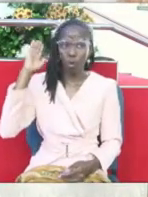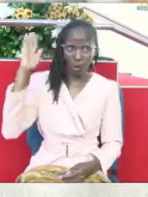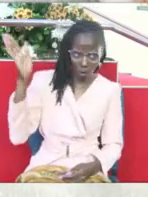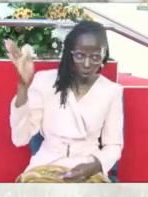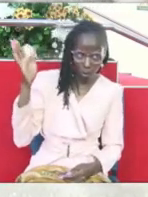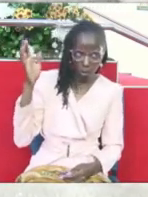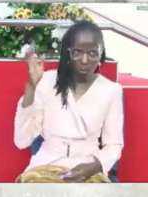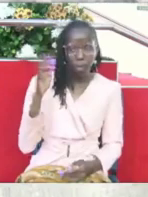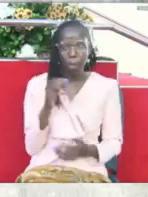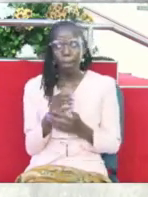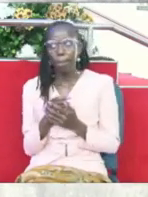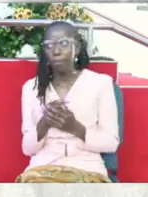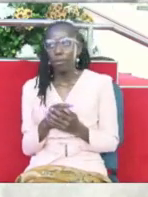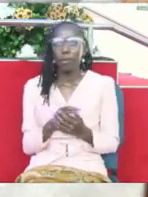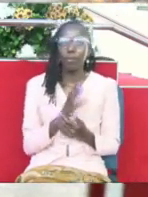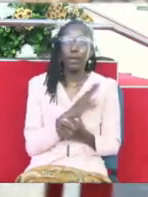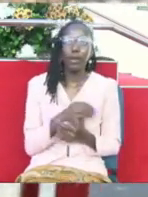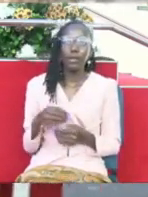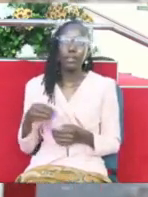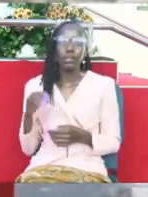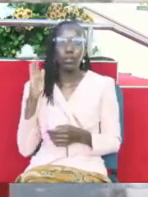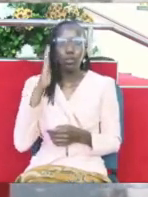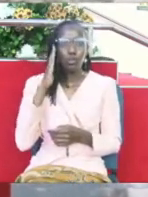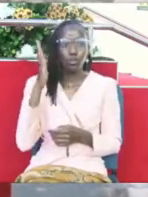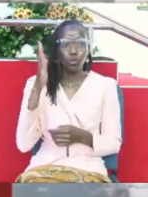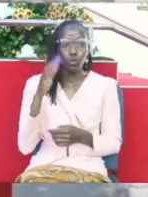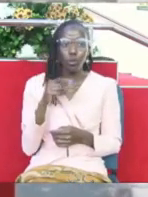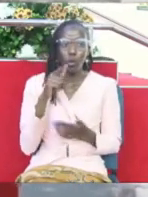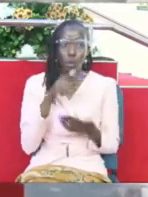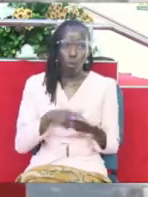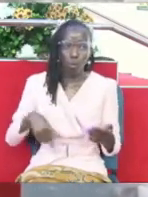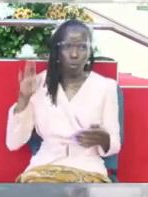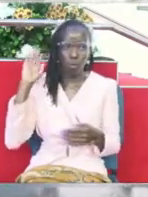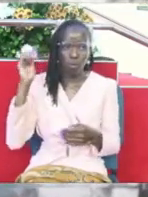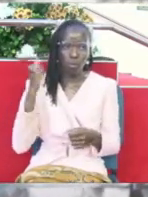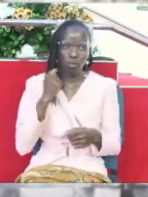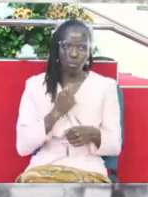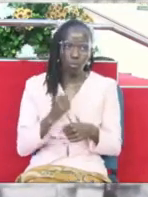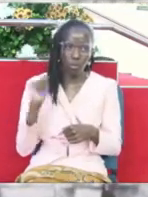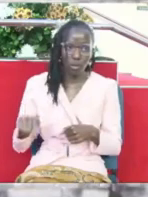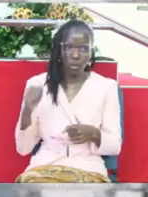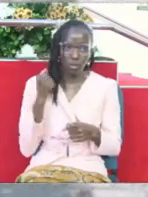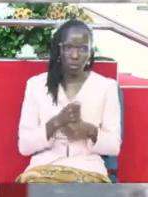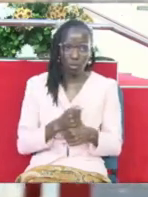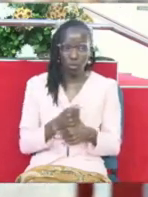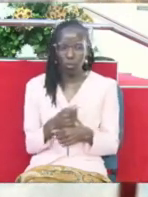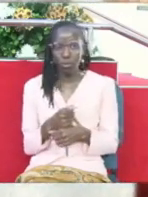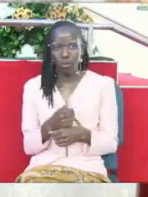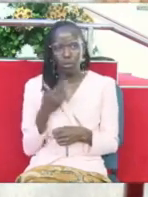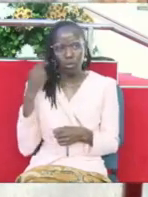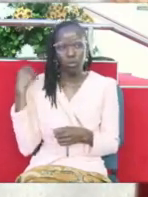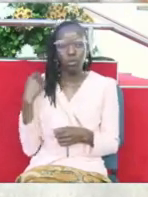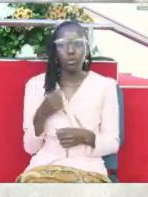is able to do. Alijua yale ambayo Mungu anaweza kufanya. In this very situation. Katika hali hii iliyokuwa inakabili. And so he is taken to the king. Na